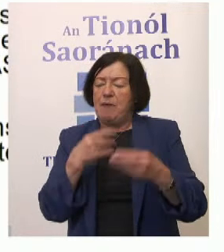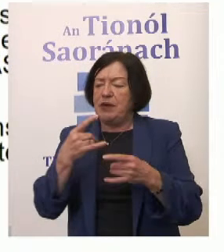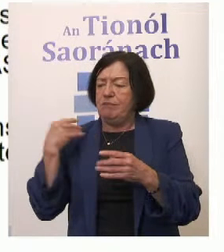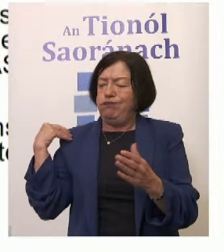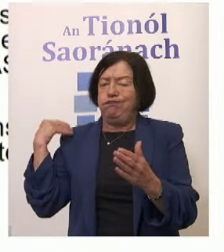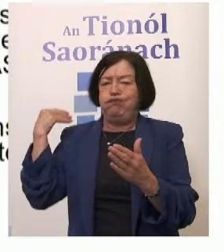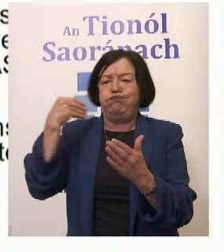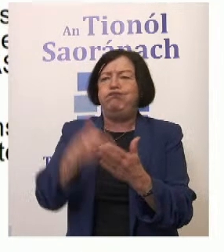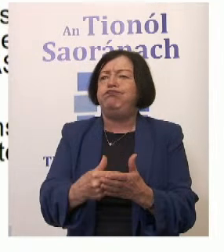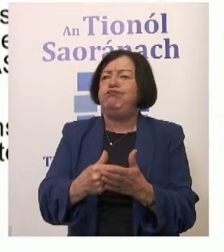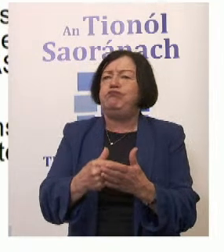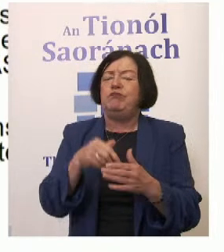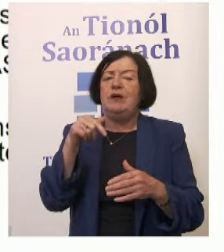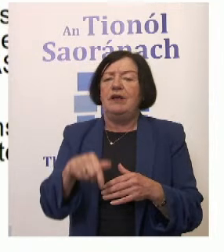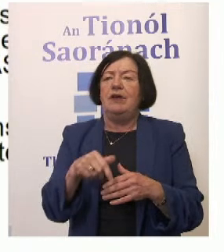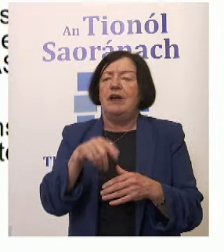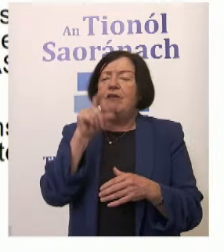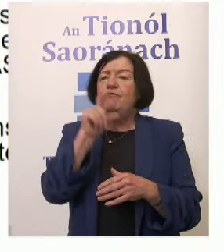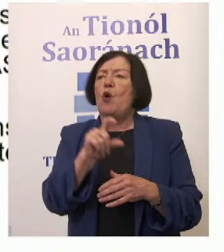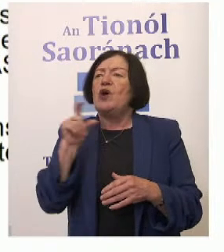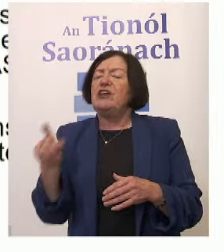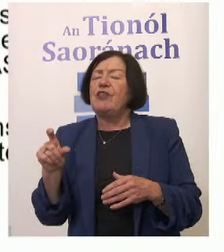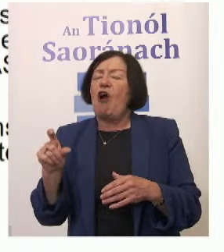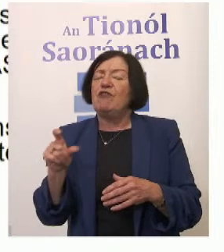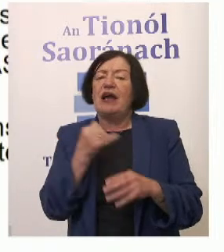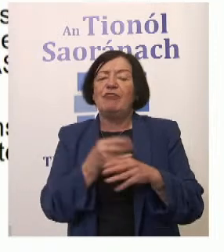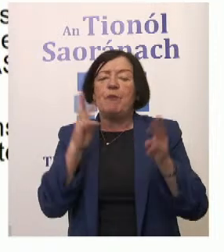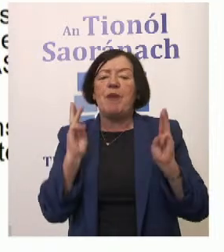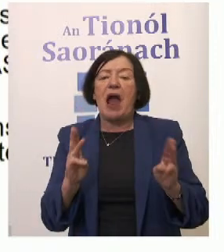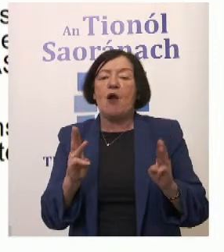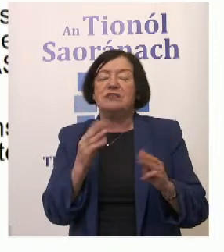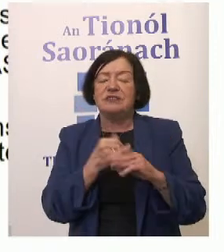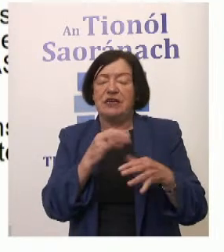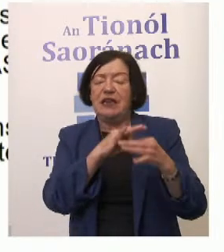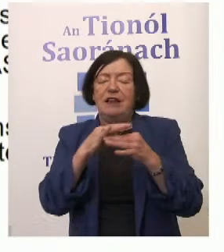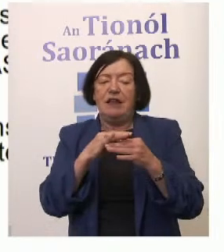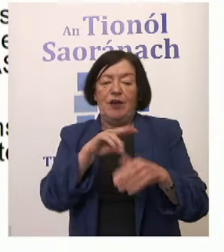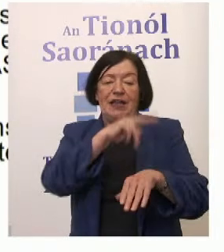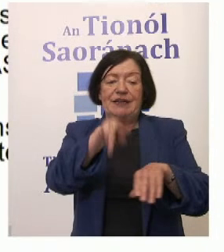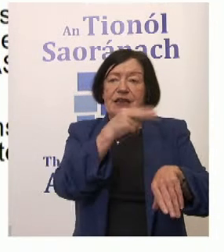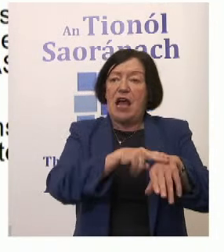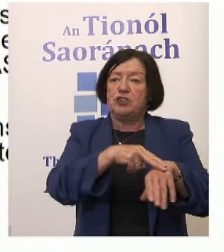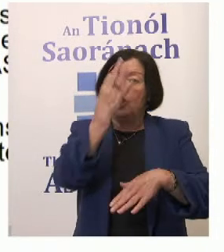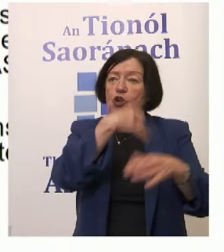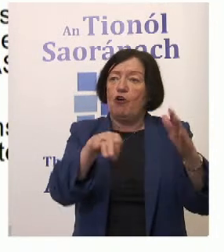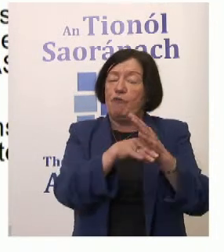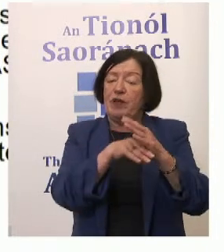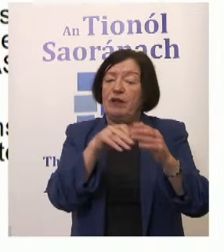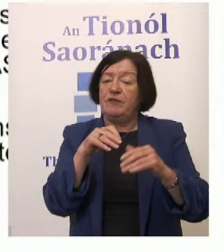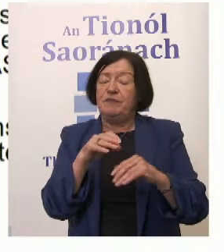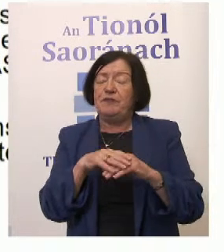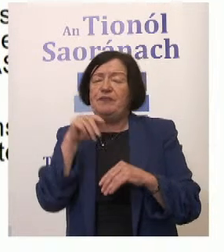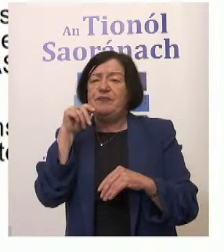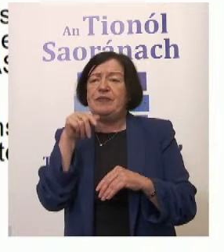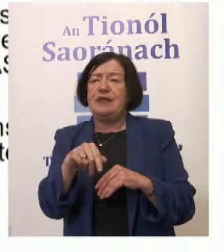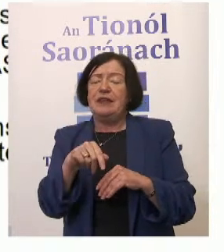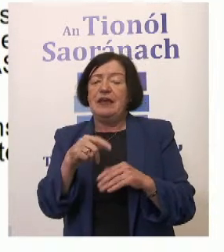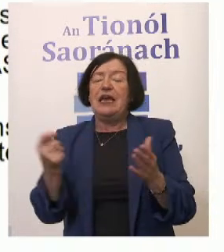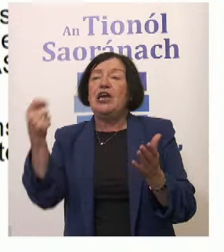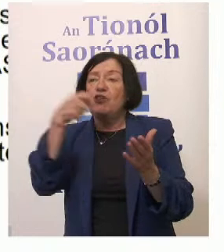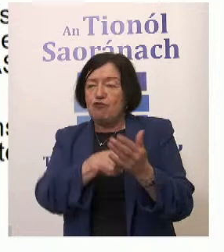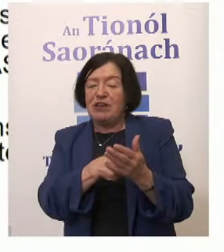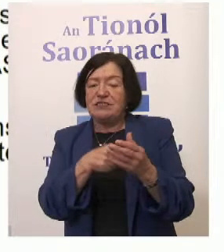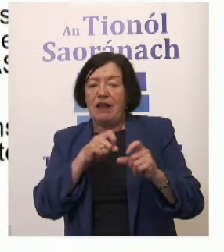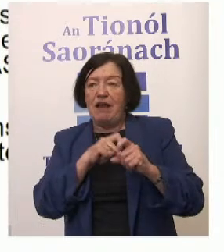what's happening in terms of local authorities and the powers and the relationship between national government, if anything, there's an increasing